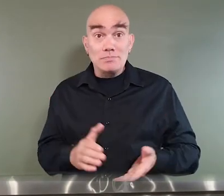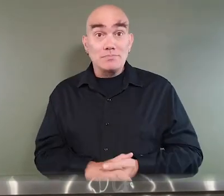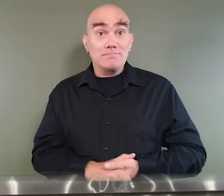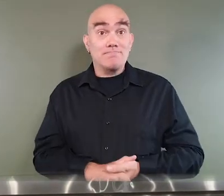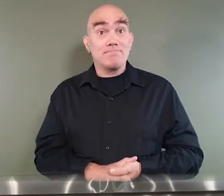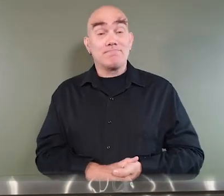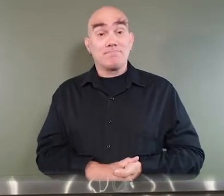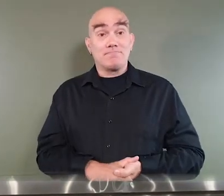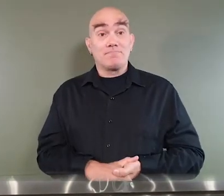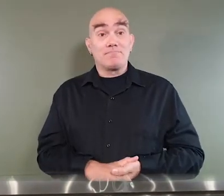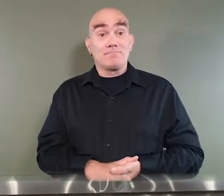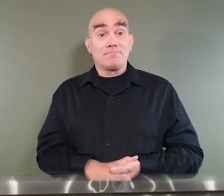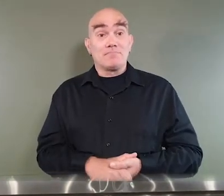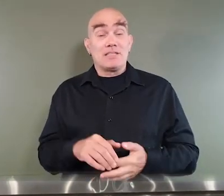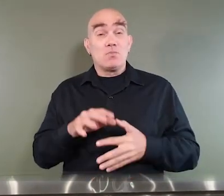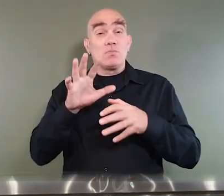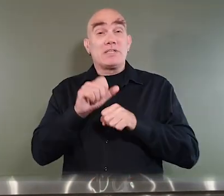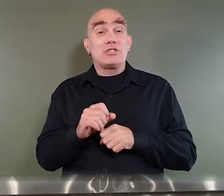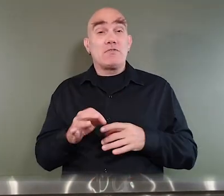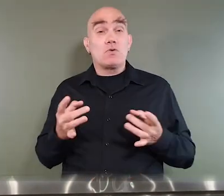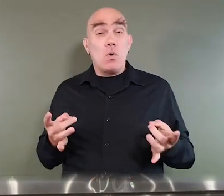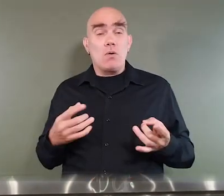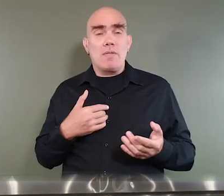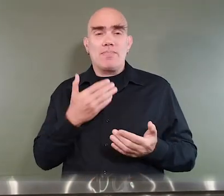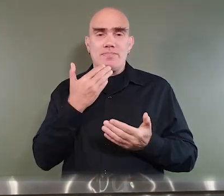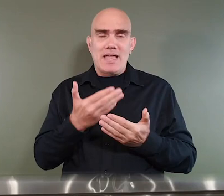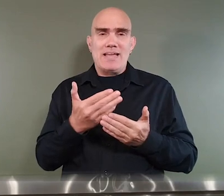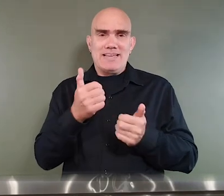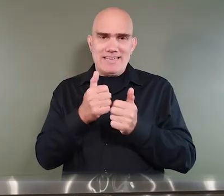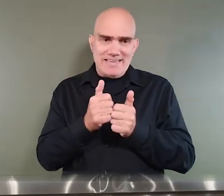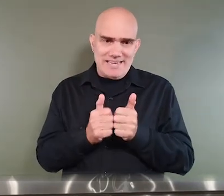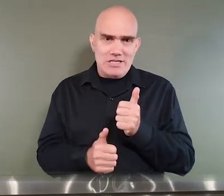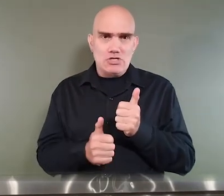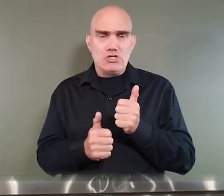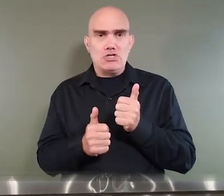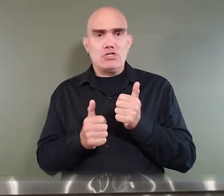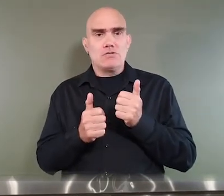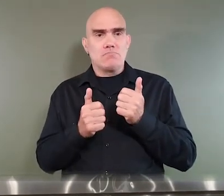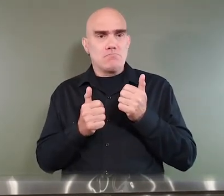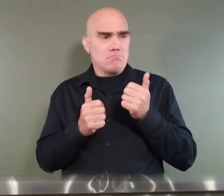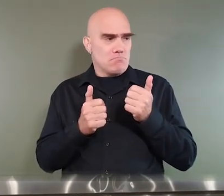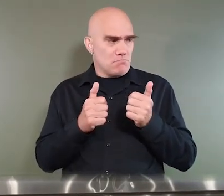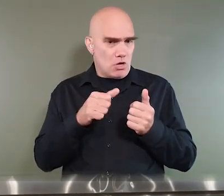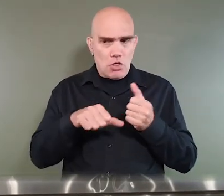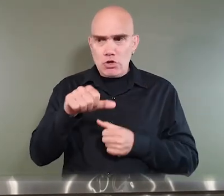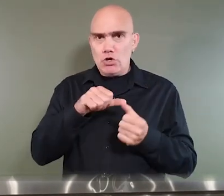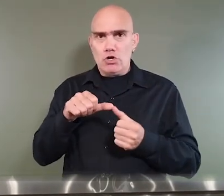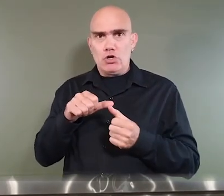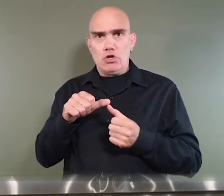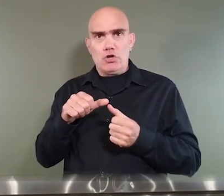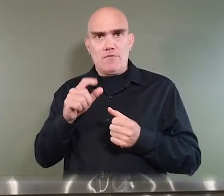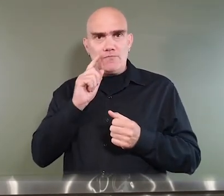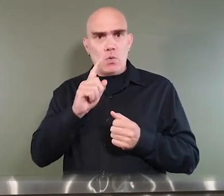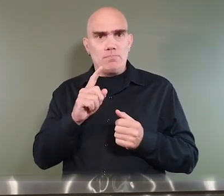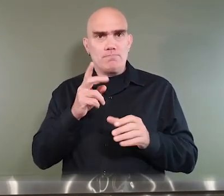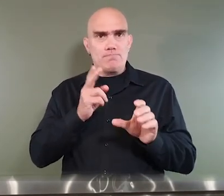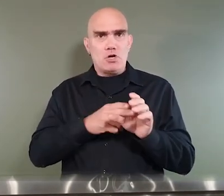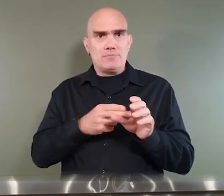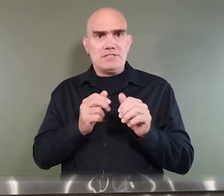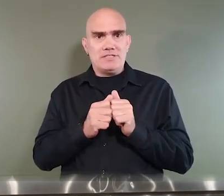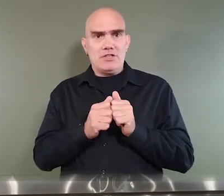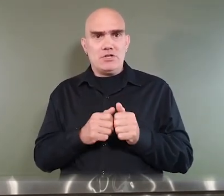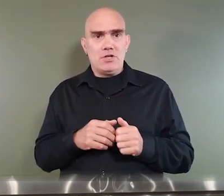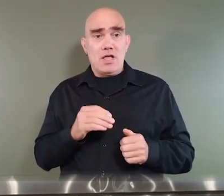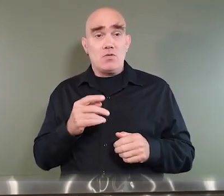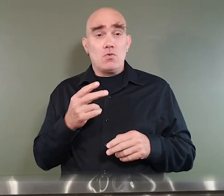In the tradition of yoga, we thank each other for participating together.